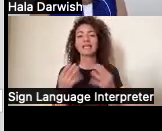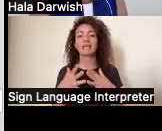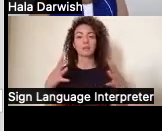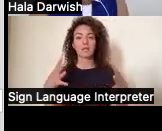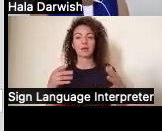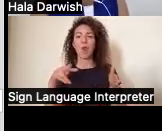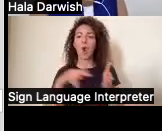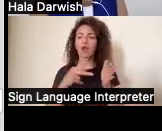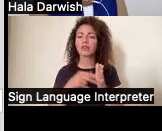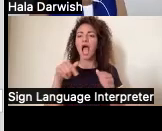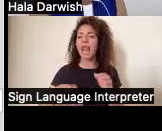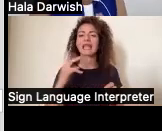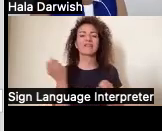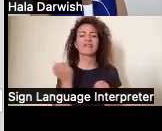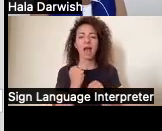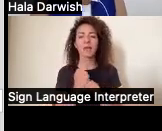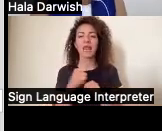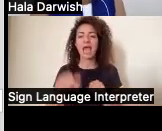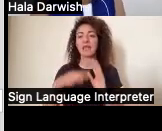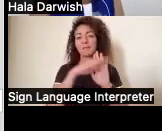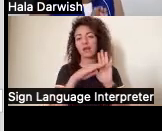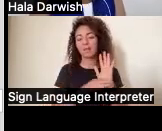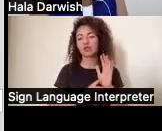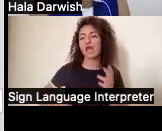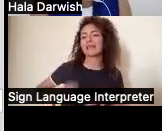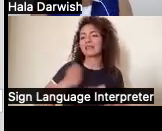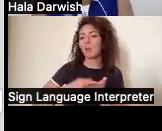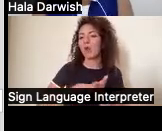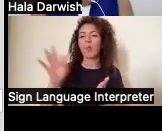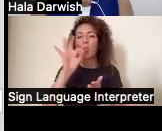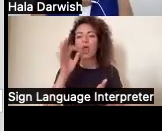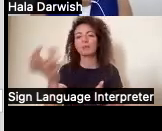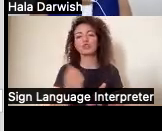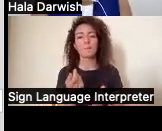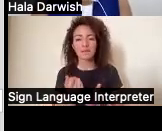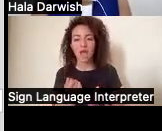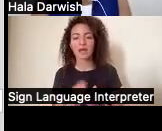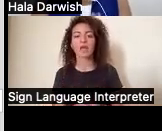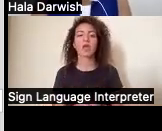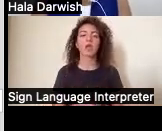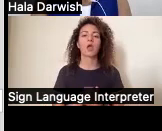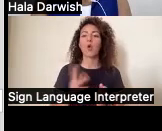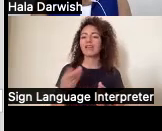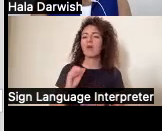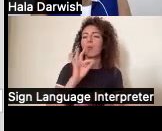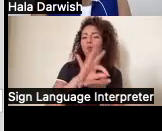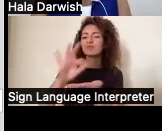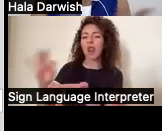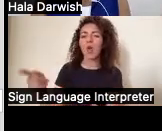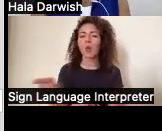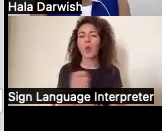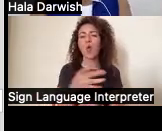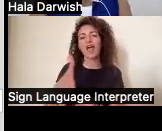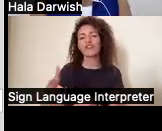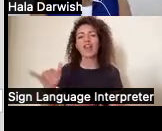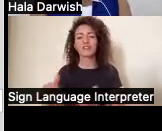strategy, to the sustainability of this program, to the funding situation, and to the universality, and to being able